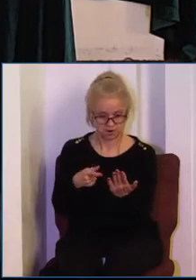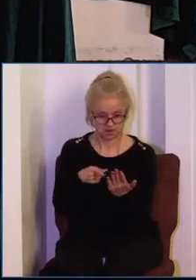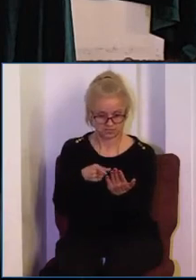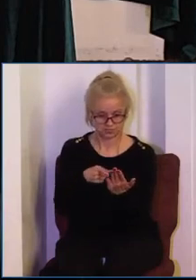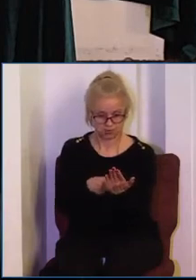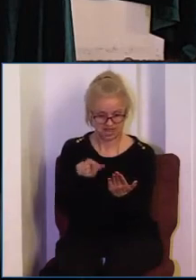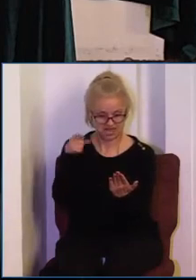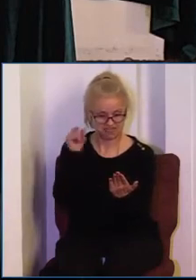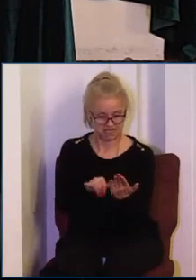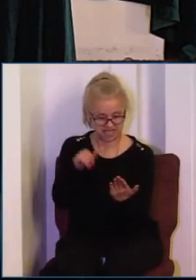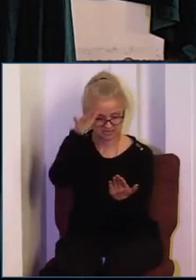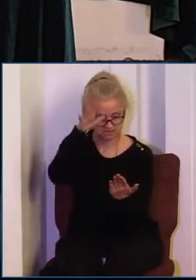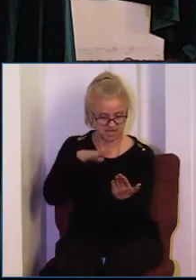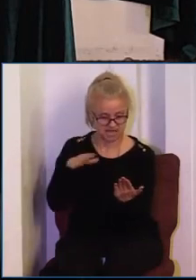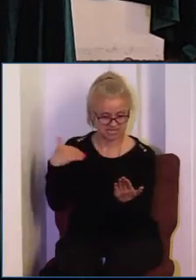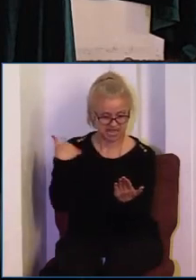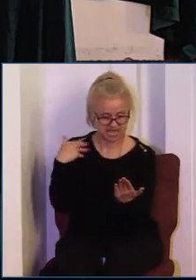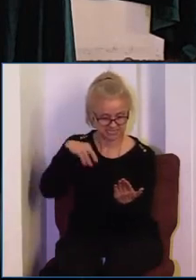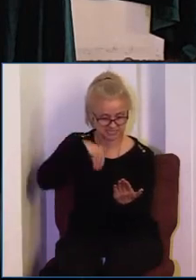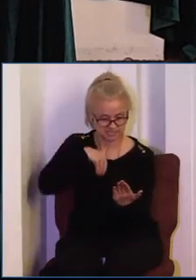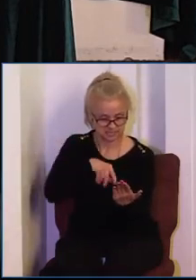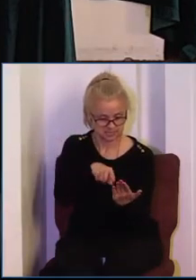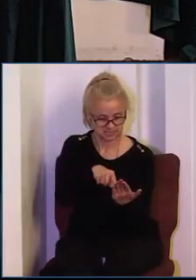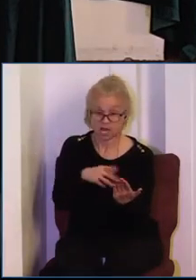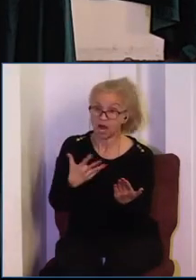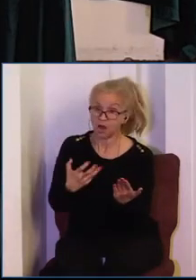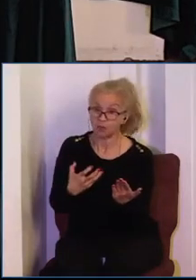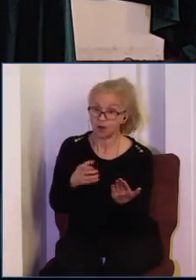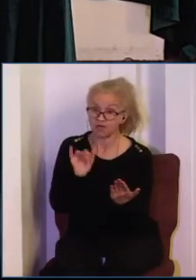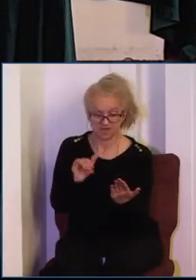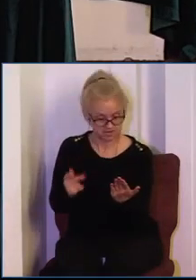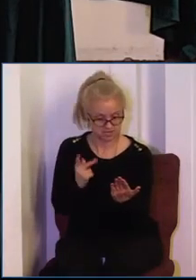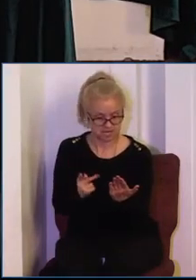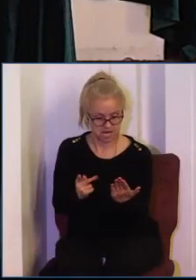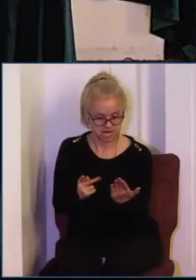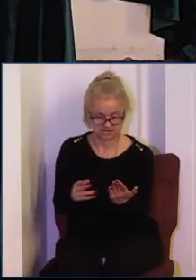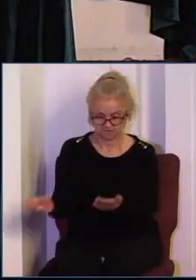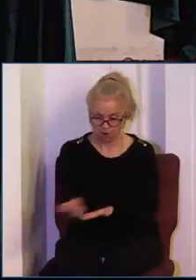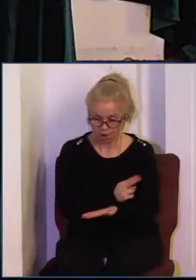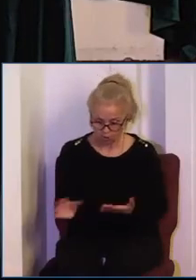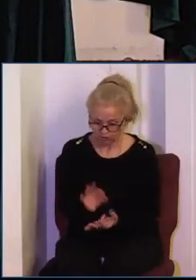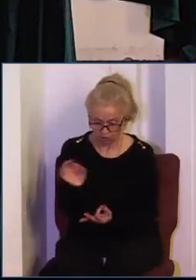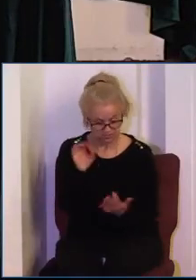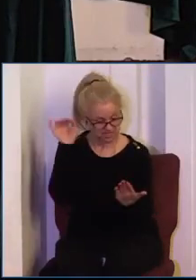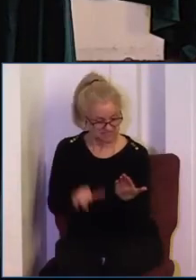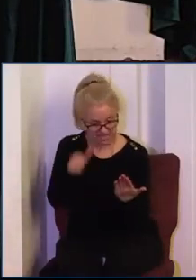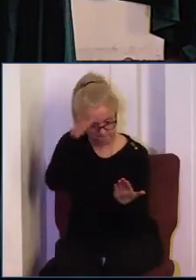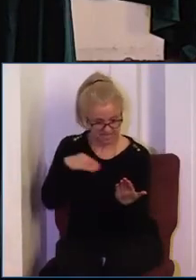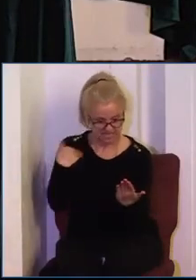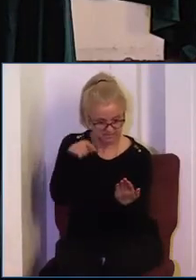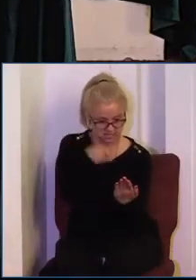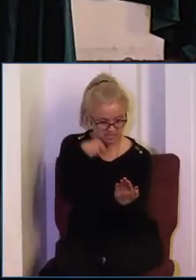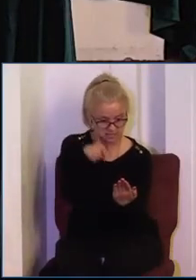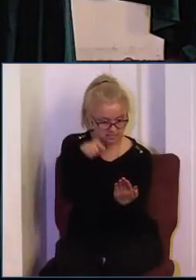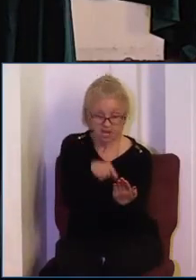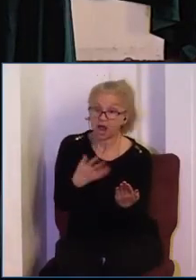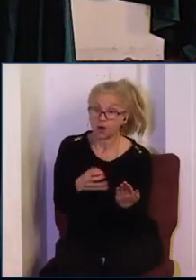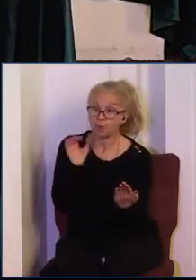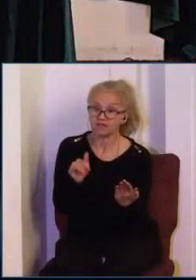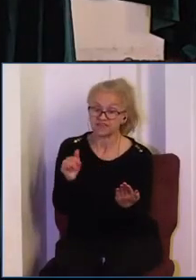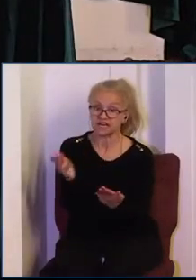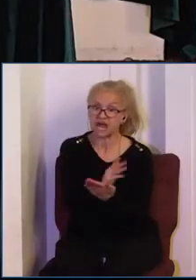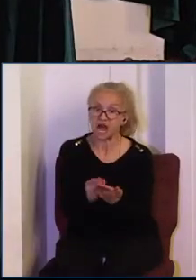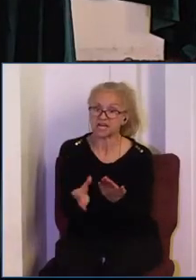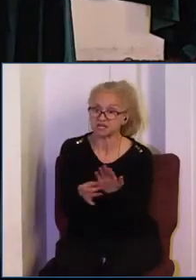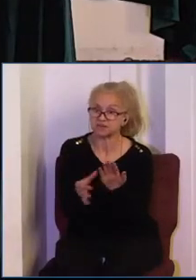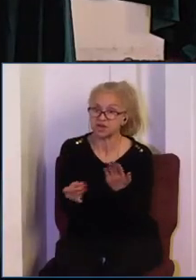what that man has. I want the kind of Holy Ghost that that man has. I want the kind of anointing